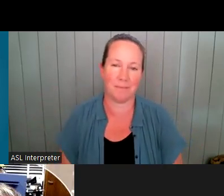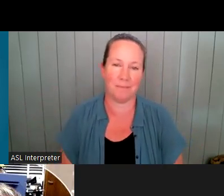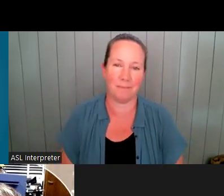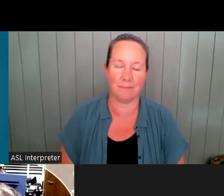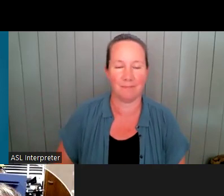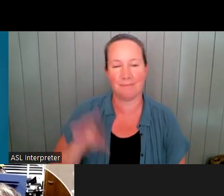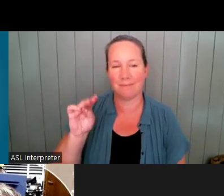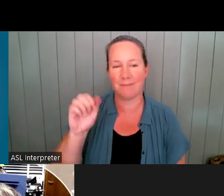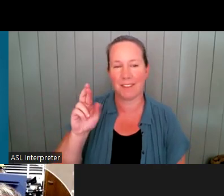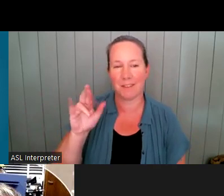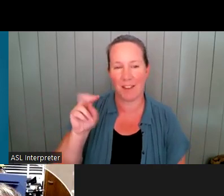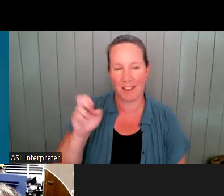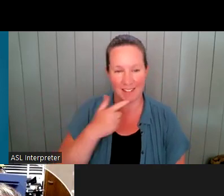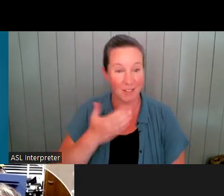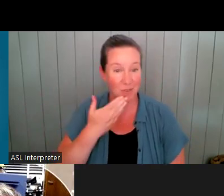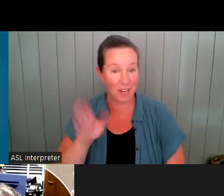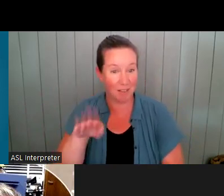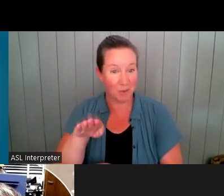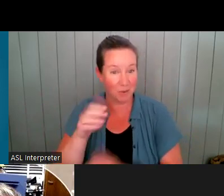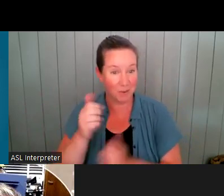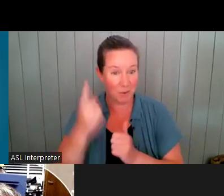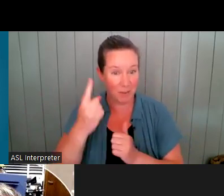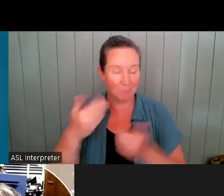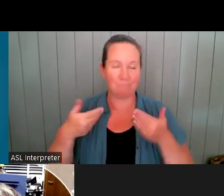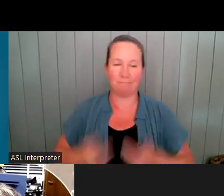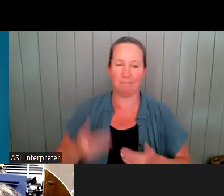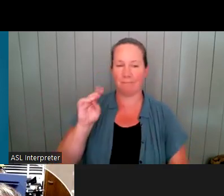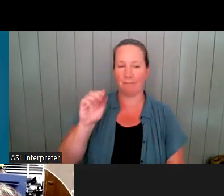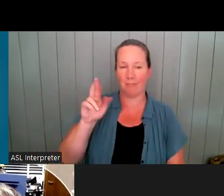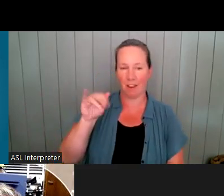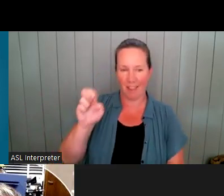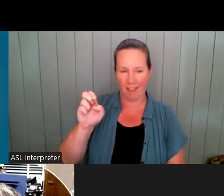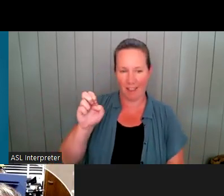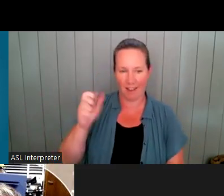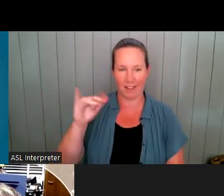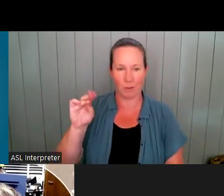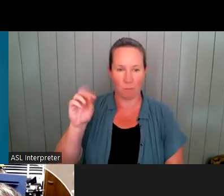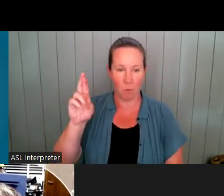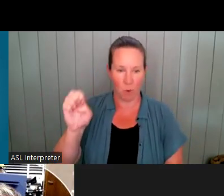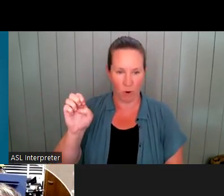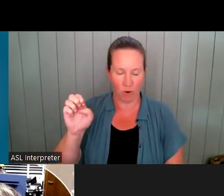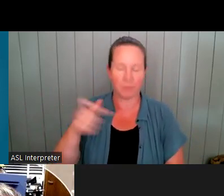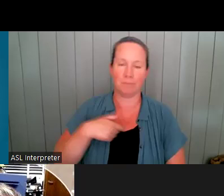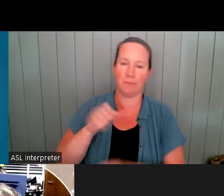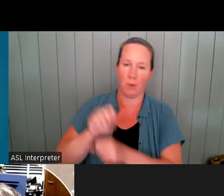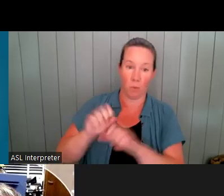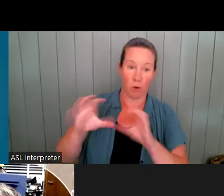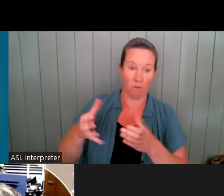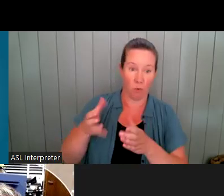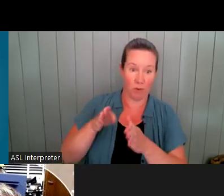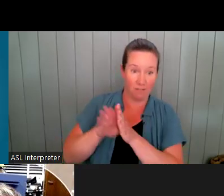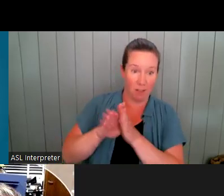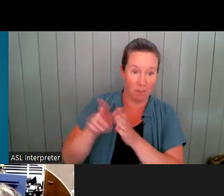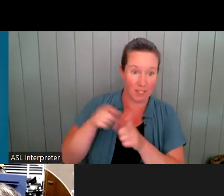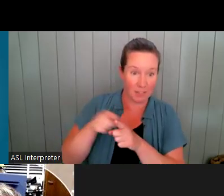Oh, good afternoon, everybody. This is Marian Gilmore, and I am the Workforce Development Specialist